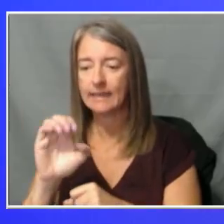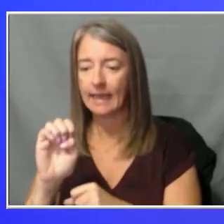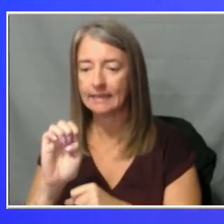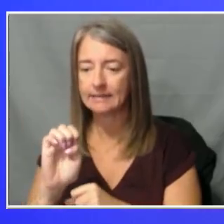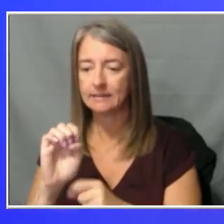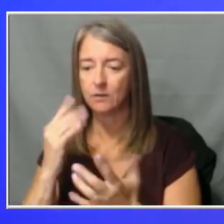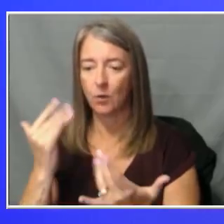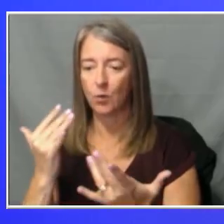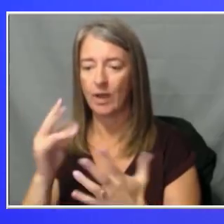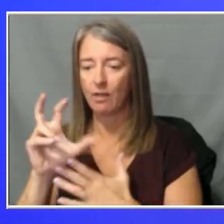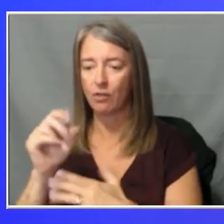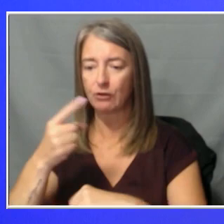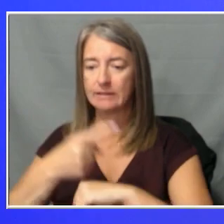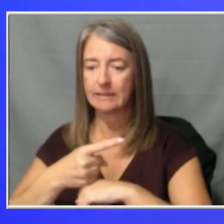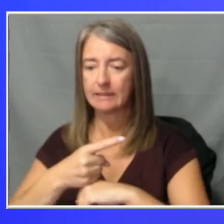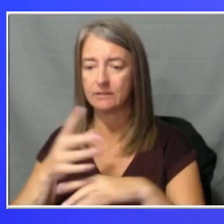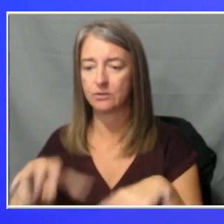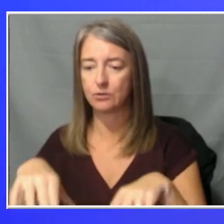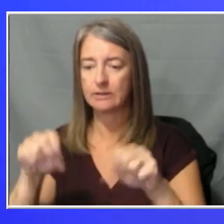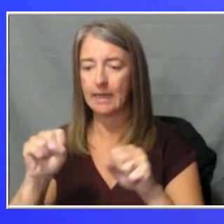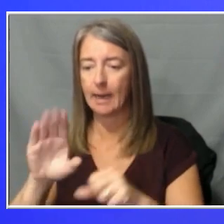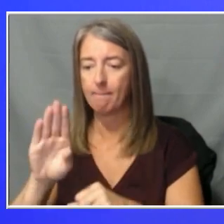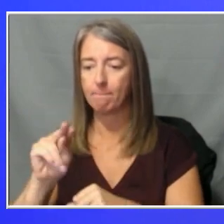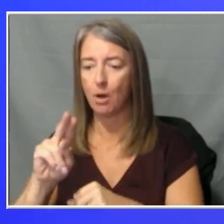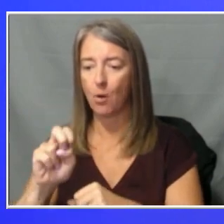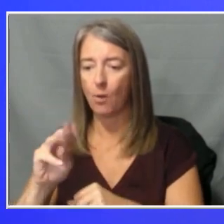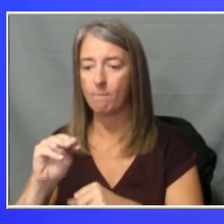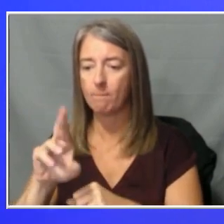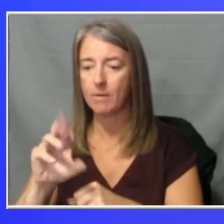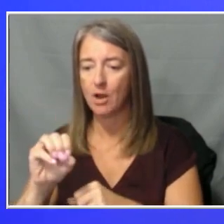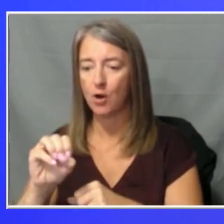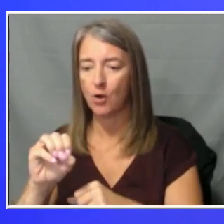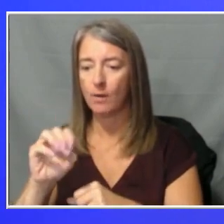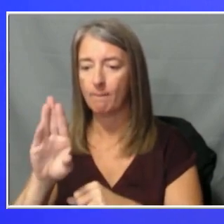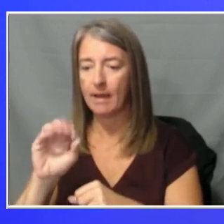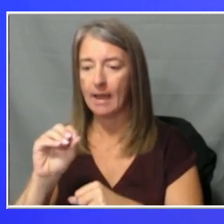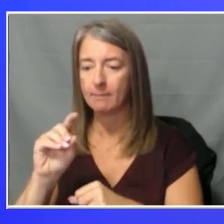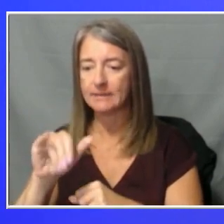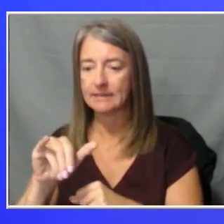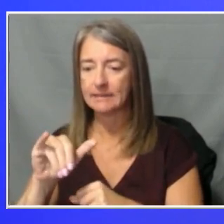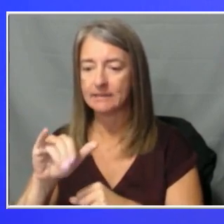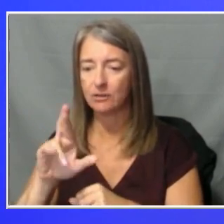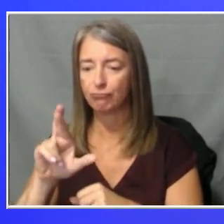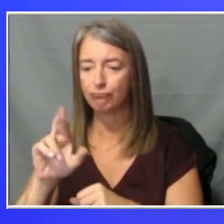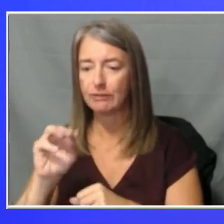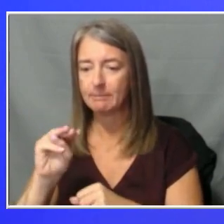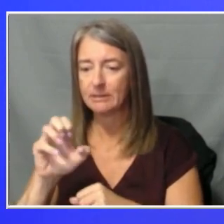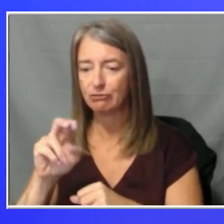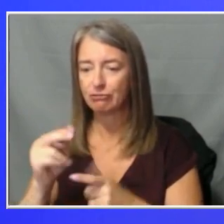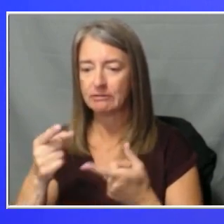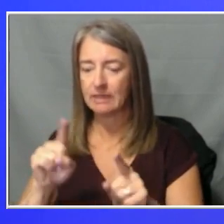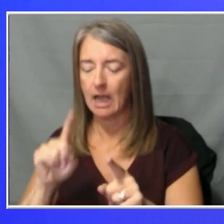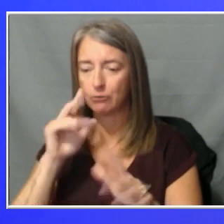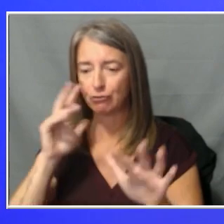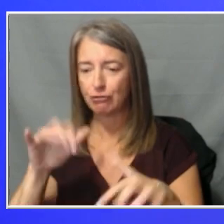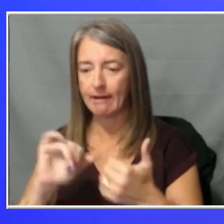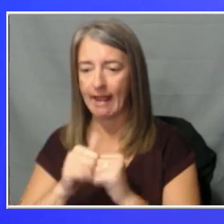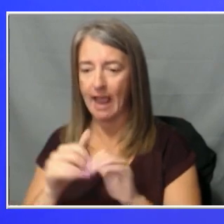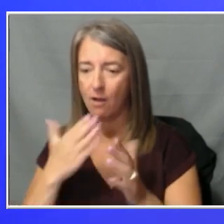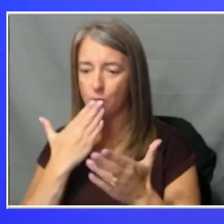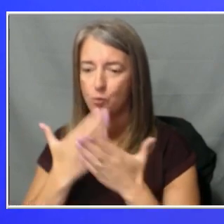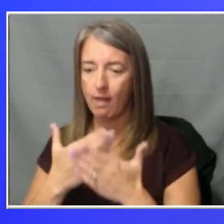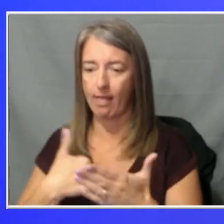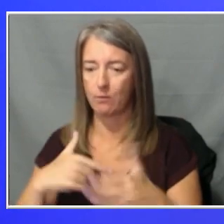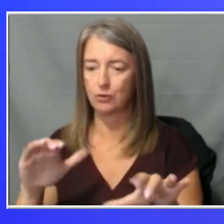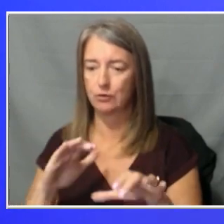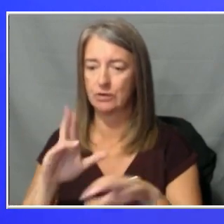wait the 30 days to take the bone marrow biopsy. And then I ended up being in remission. So I was so shocked at how well I was doing on the treatment, because I